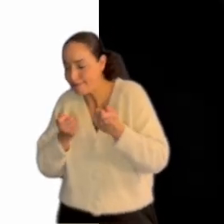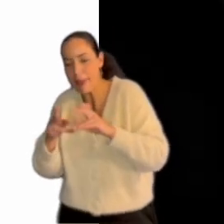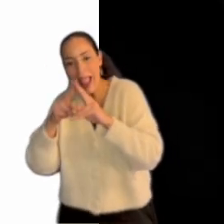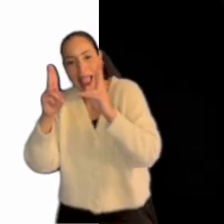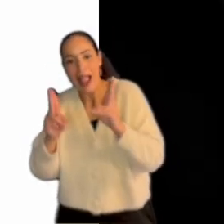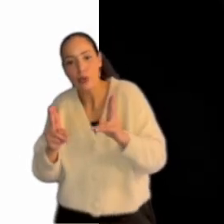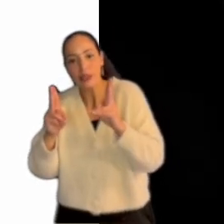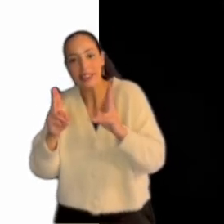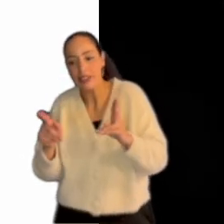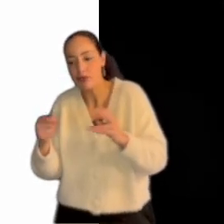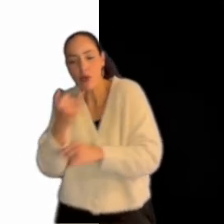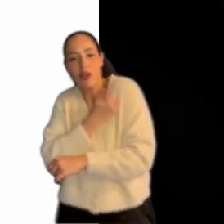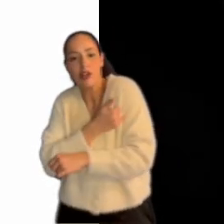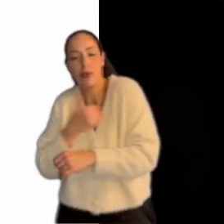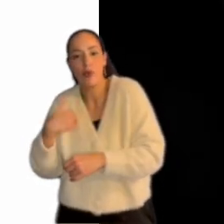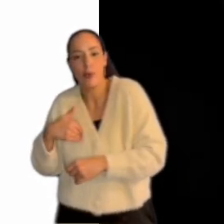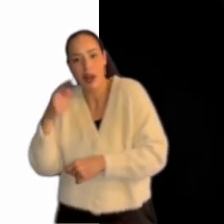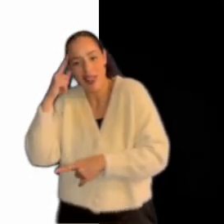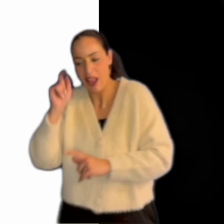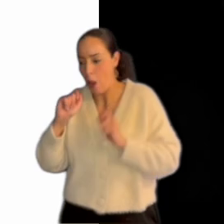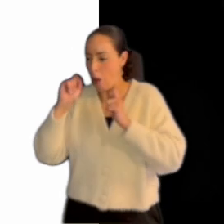not know any other way?